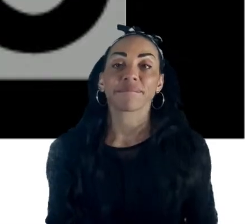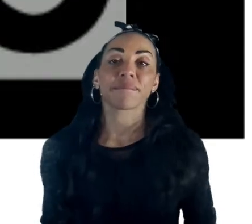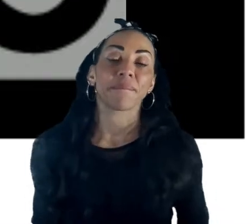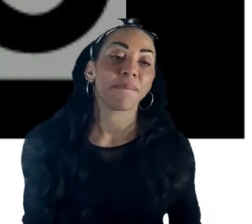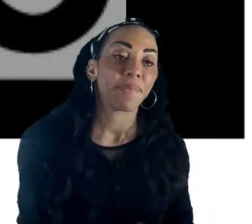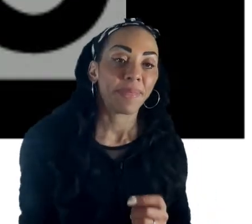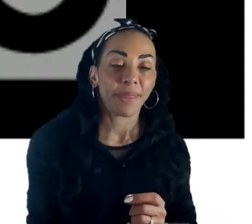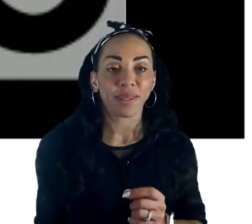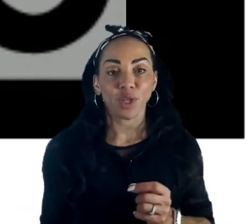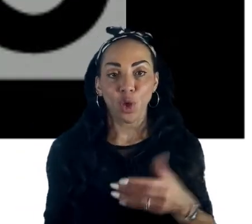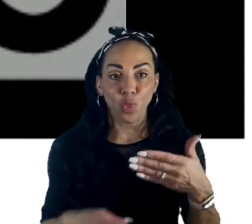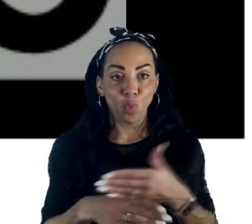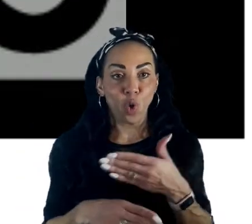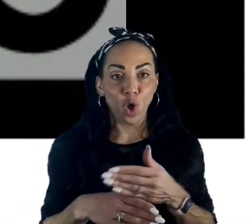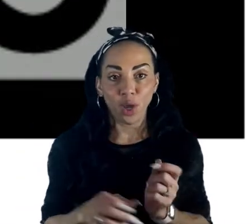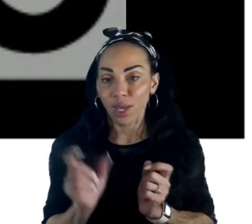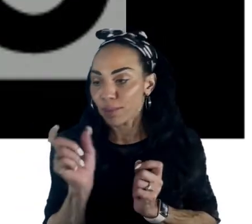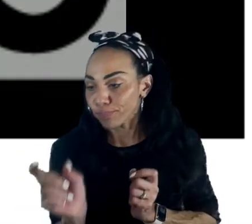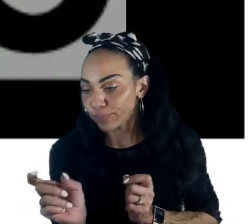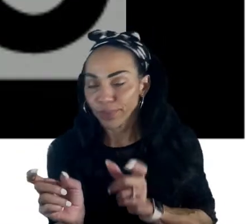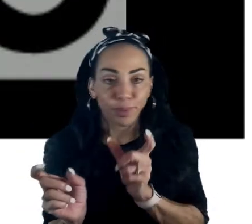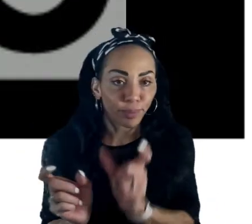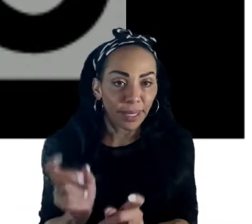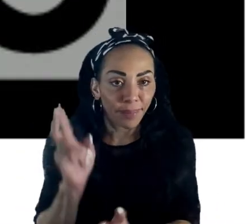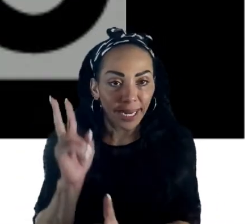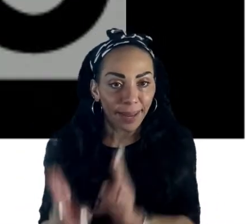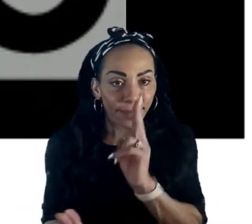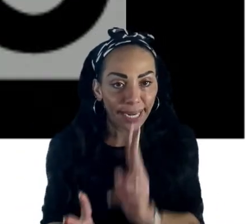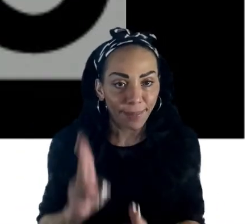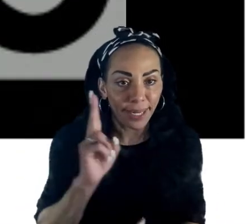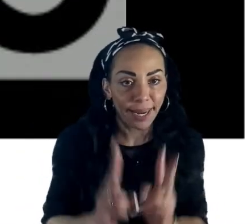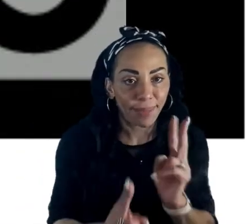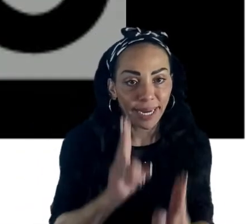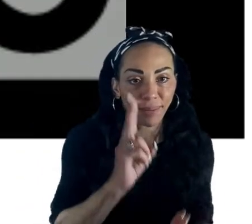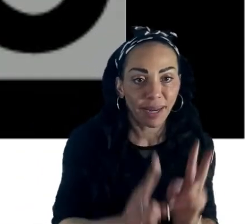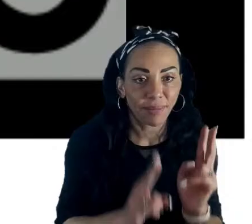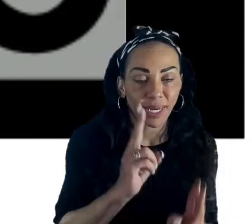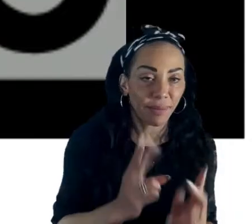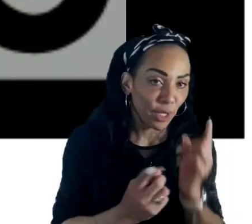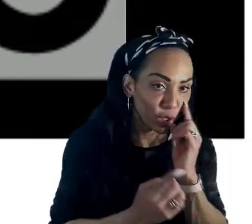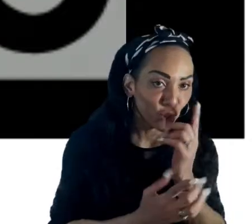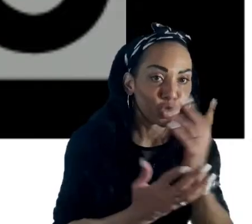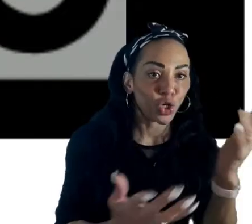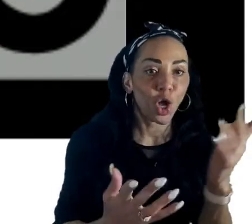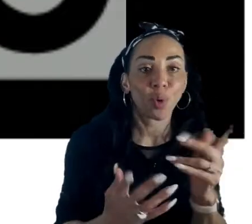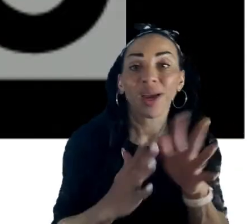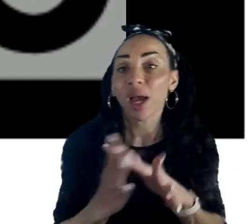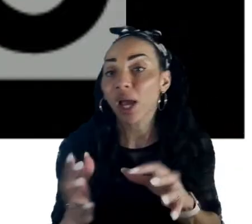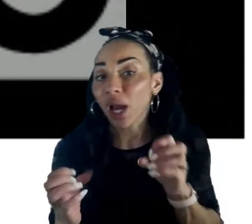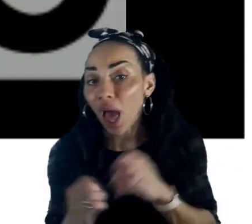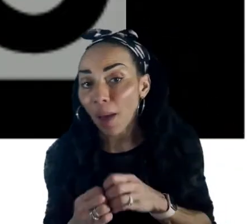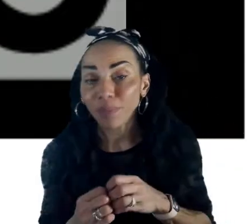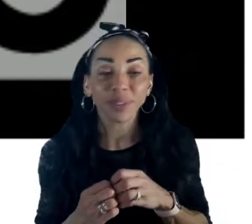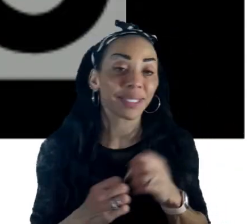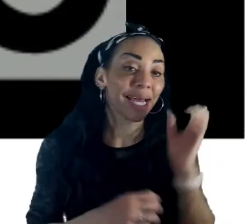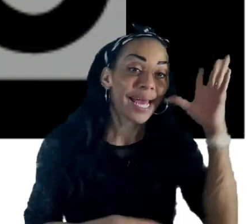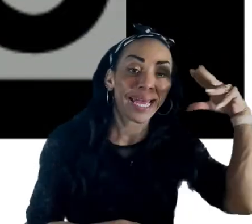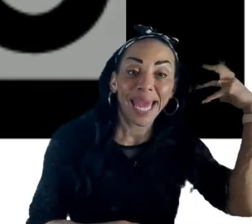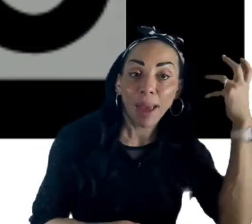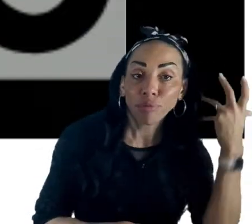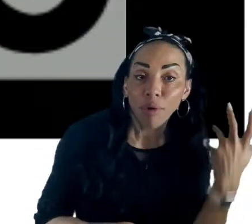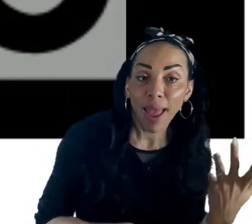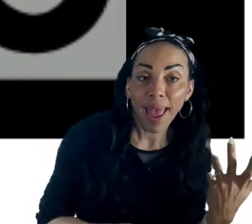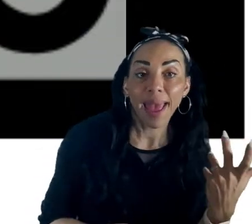and presenting it in clubs and festivals and cabaret lineups, building on that. I want to connect with